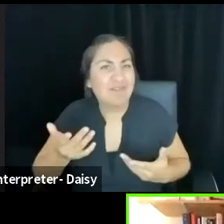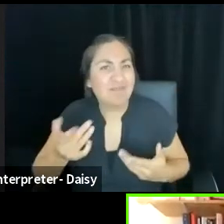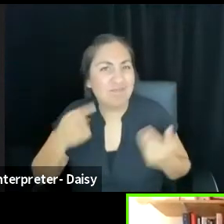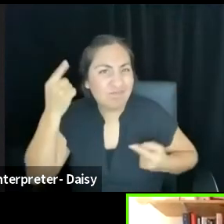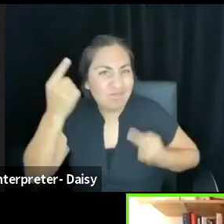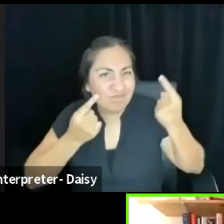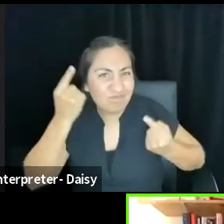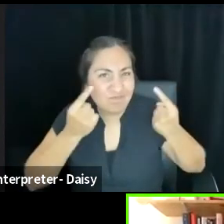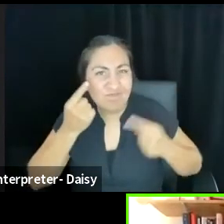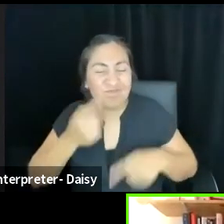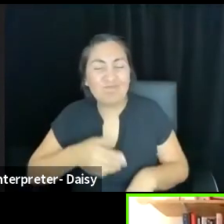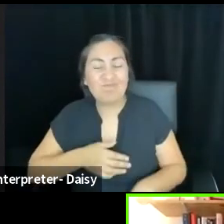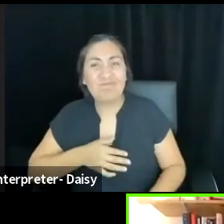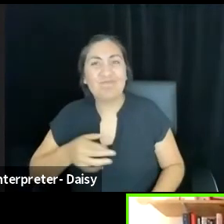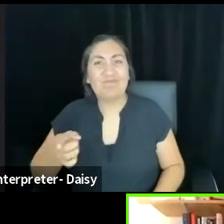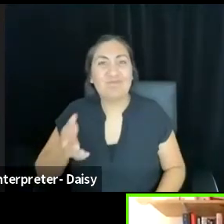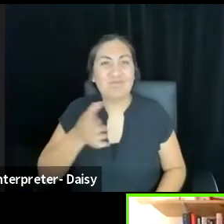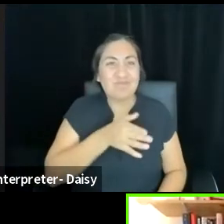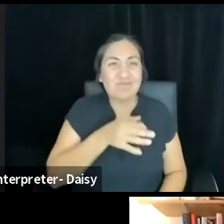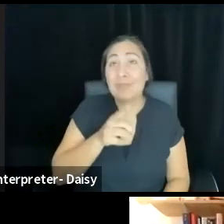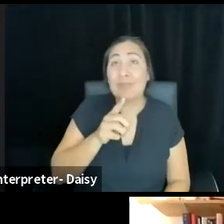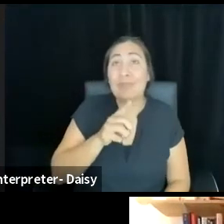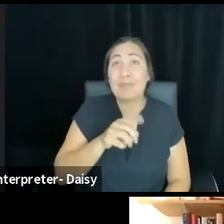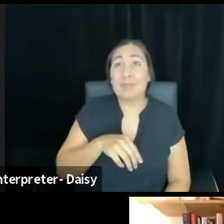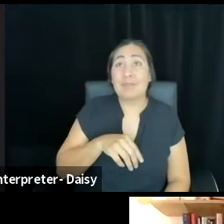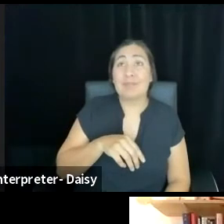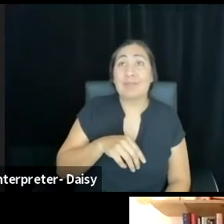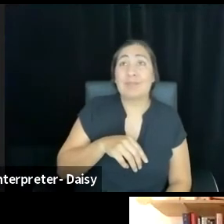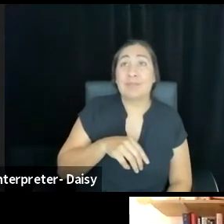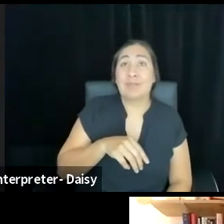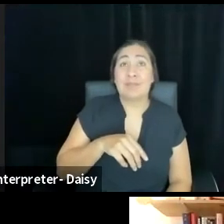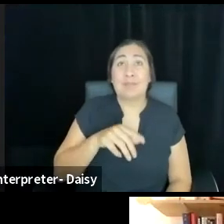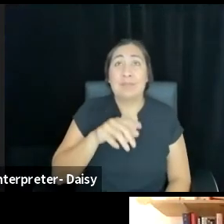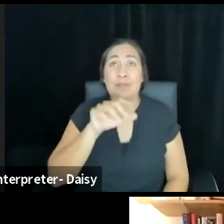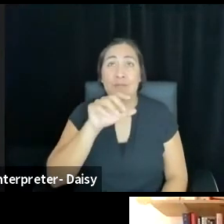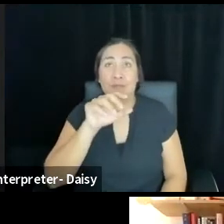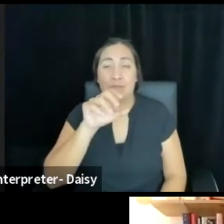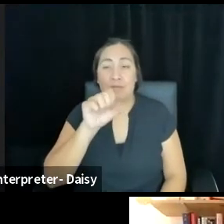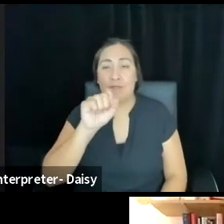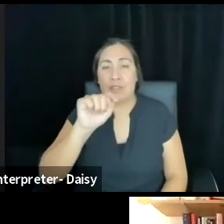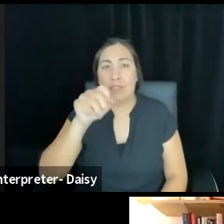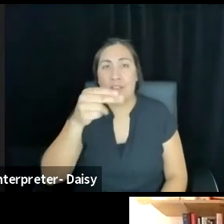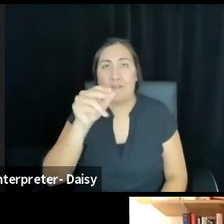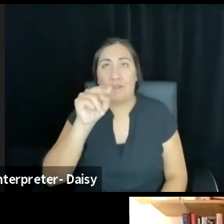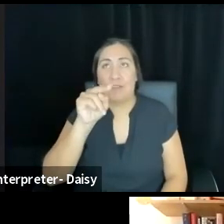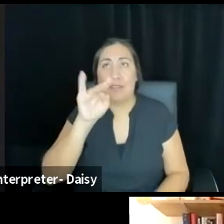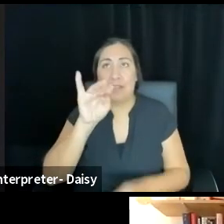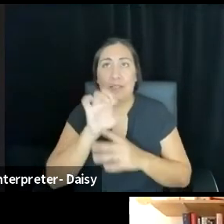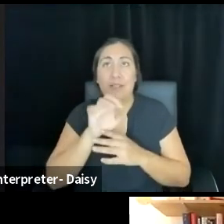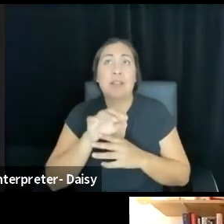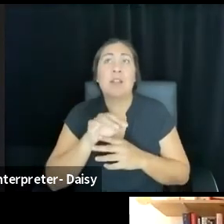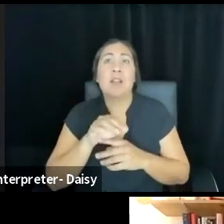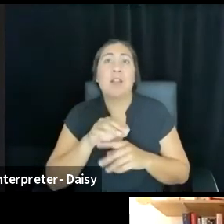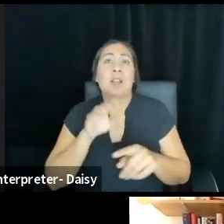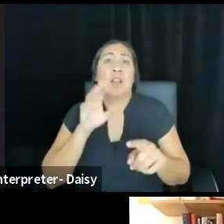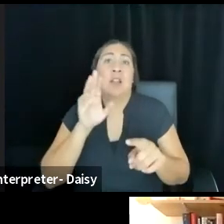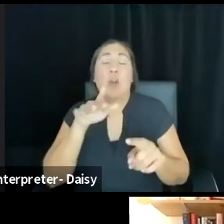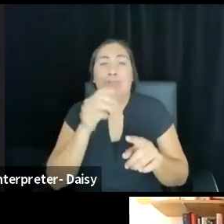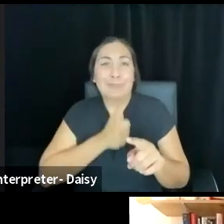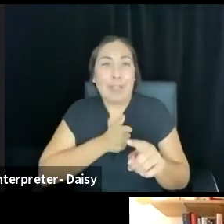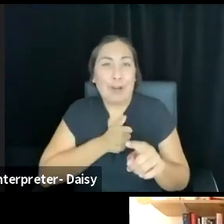Well, I think it's about collaboration. Yeah. You know, like, we all get to be the deciders of it. Like, we all get